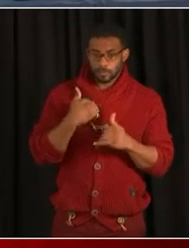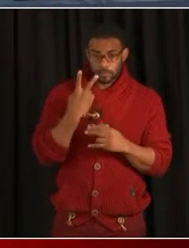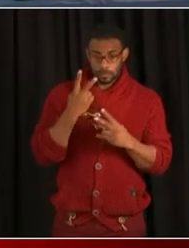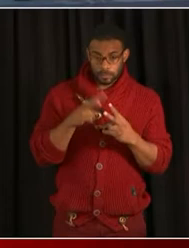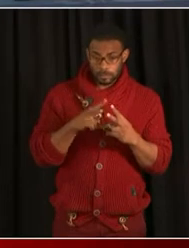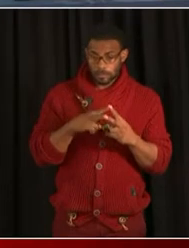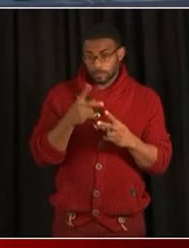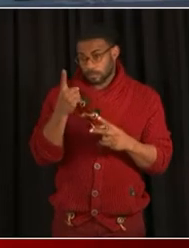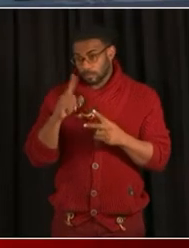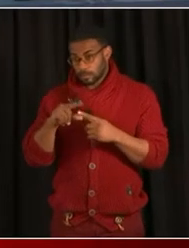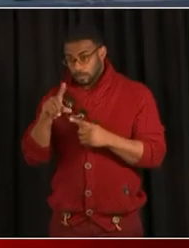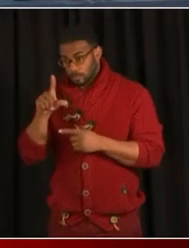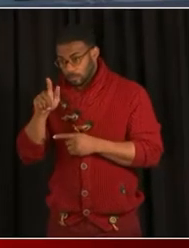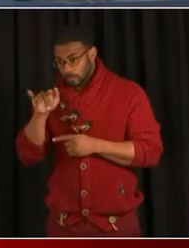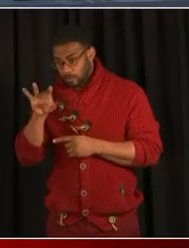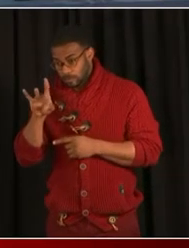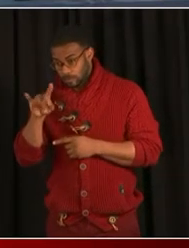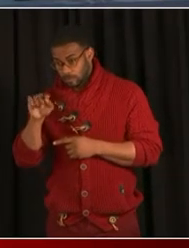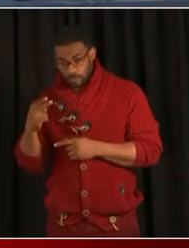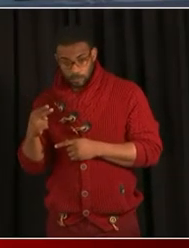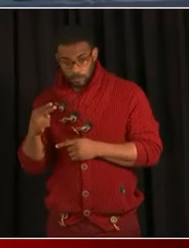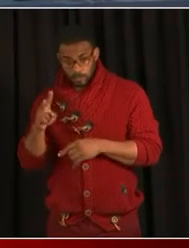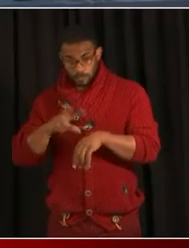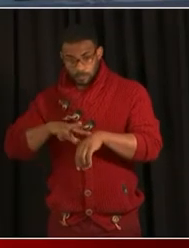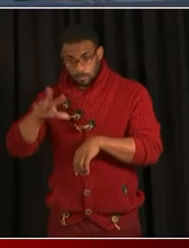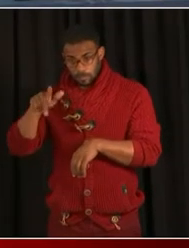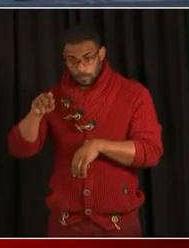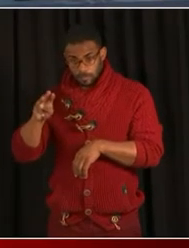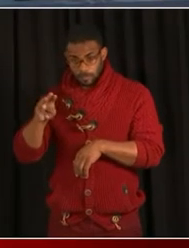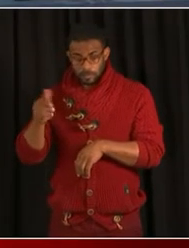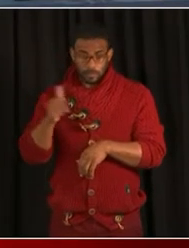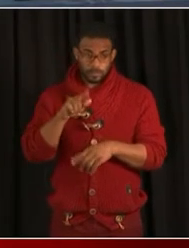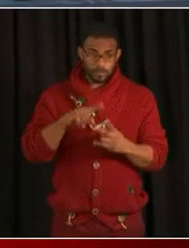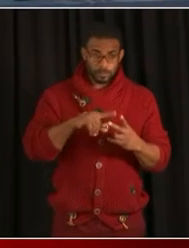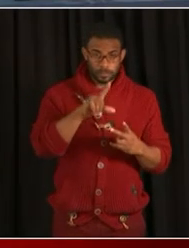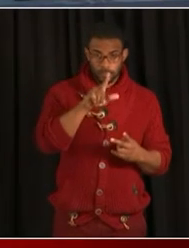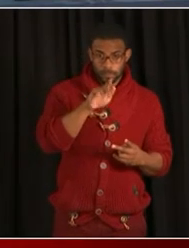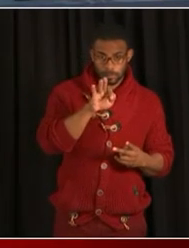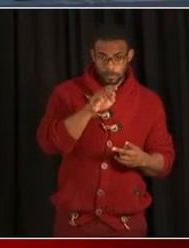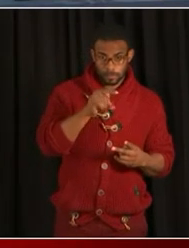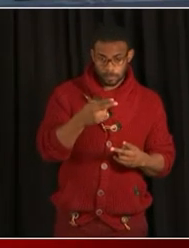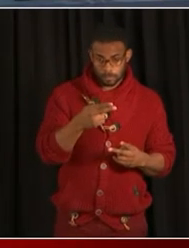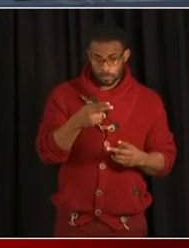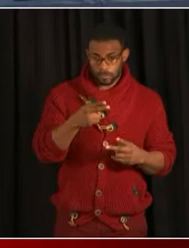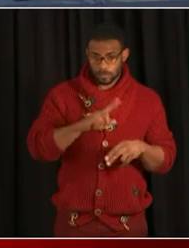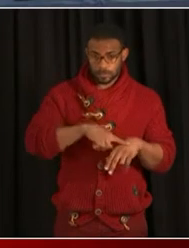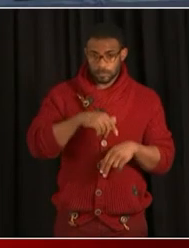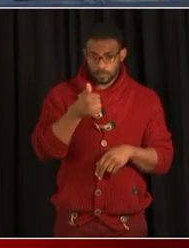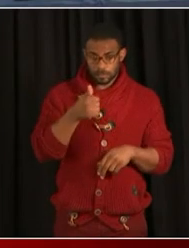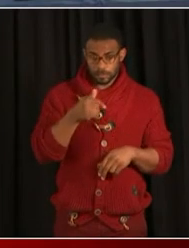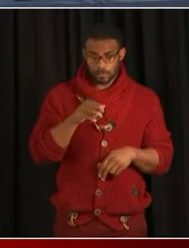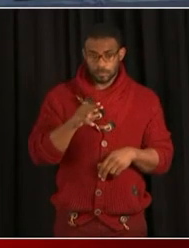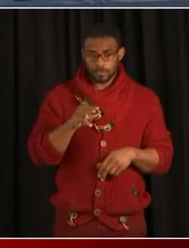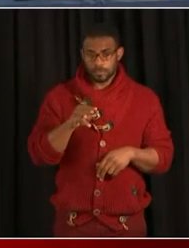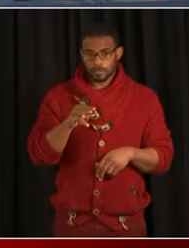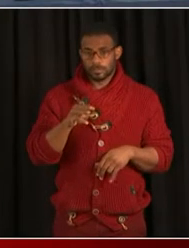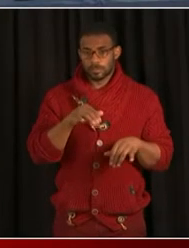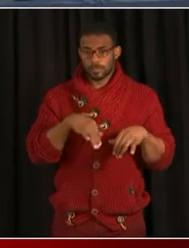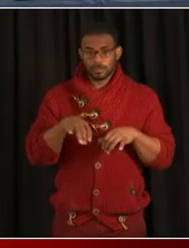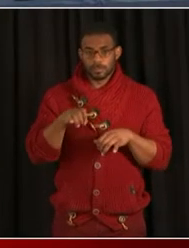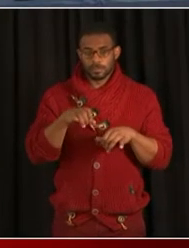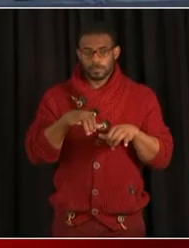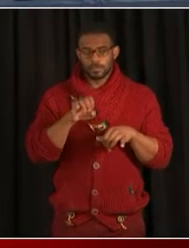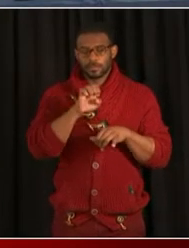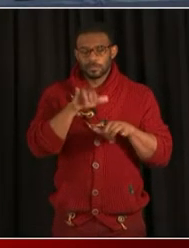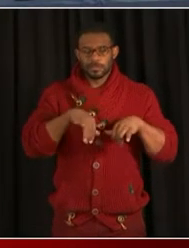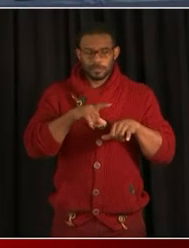have two, one on the 28th, at 3 p.m. and then the other on the 29th at 10 a.m. Eastern Standard